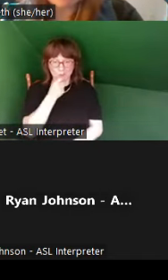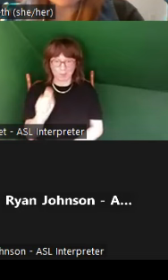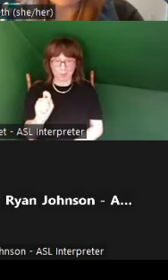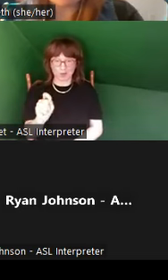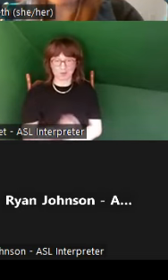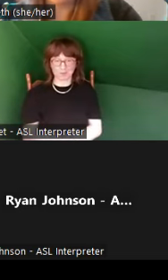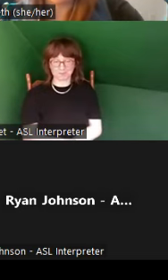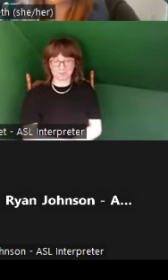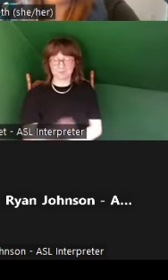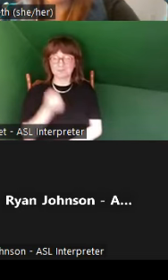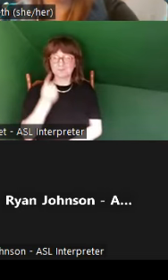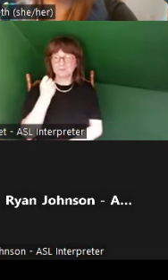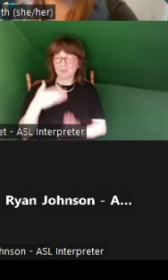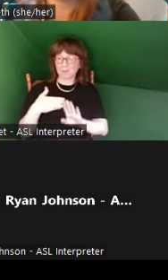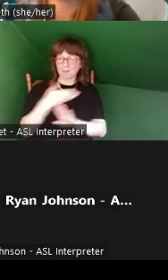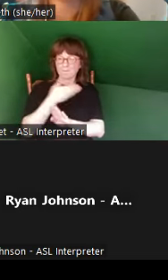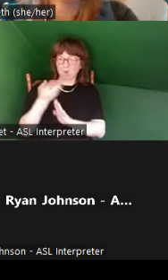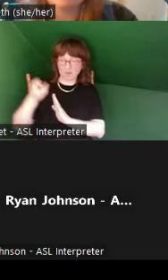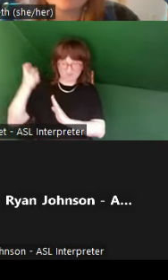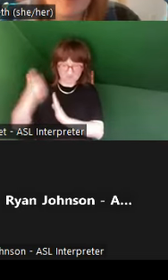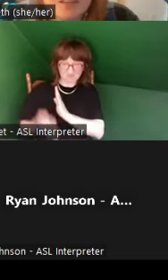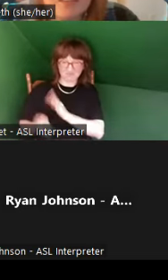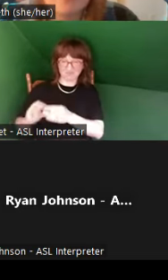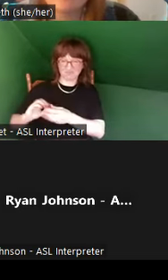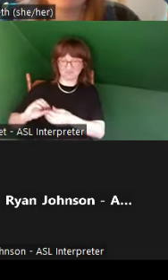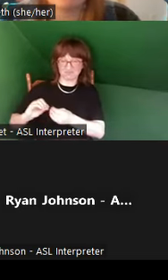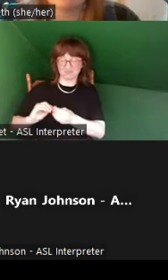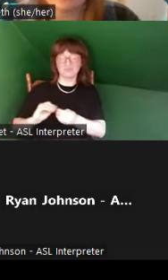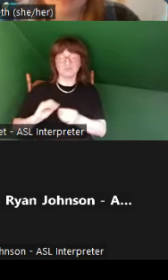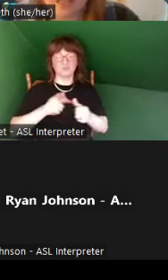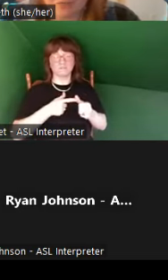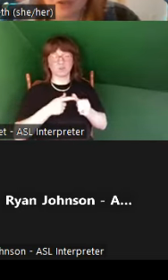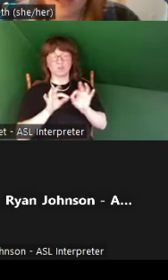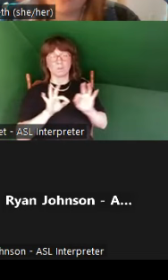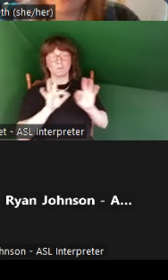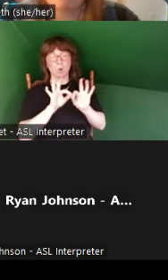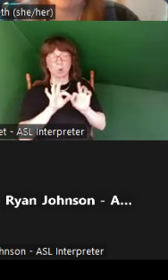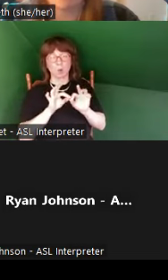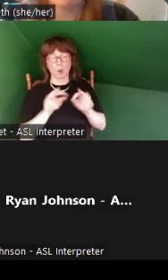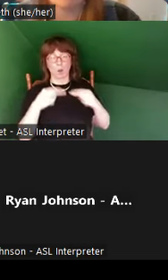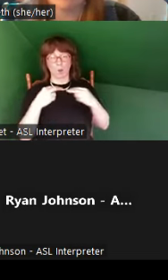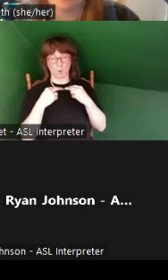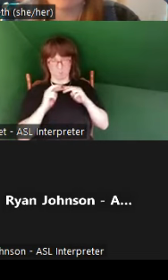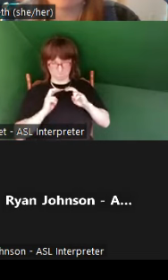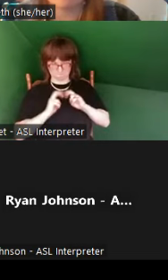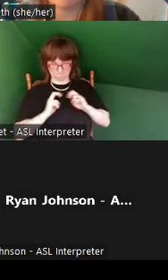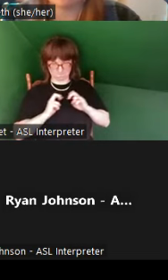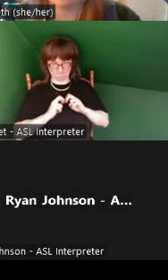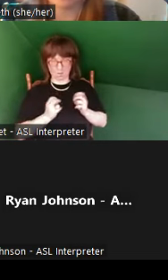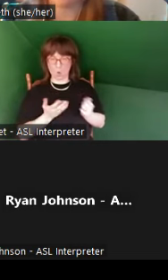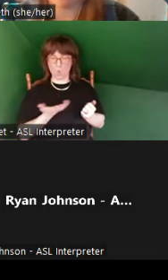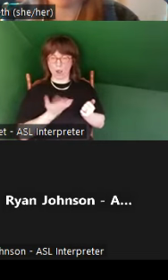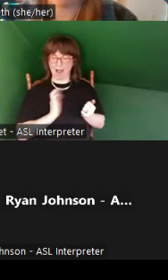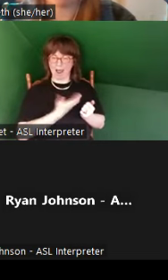But before we do any of this talking, I think it's important to look inward and look at what our own programs